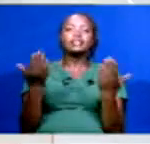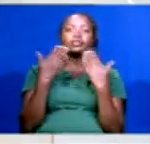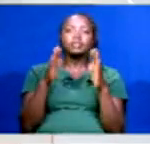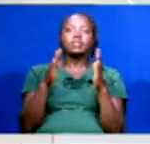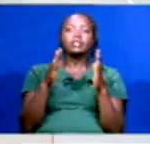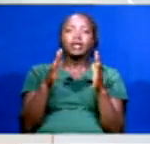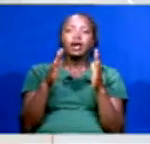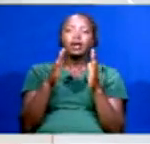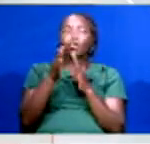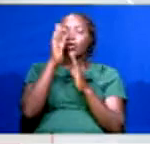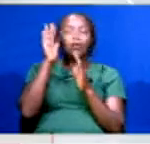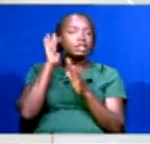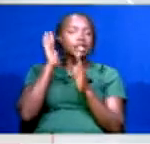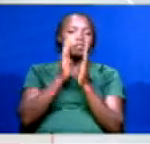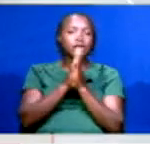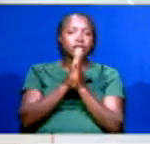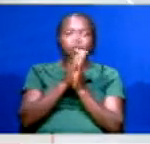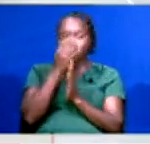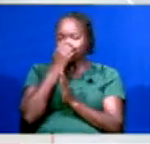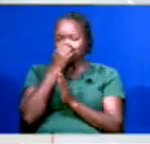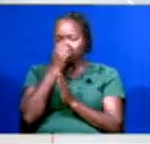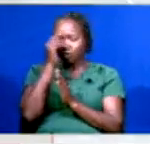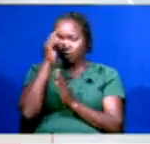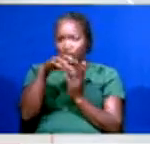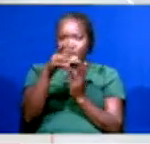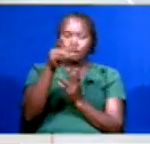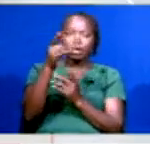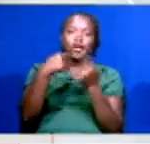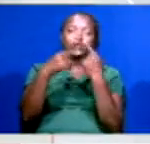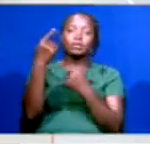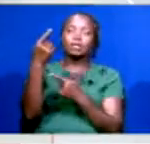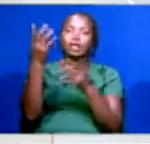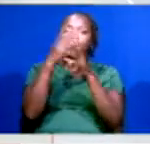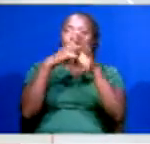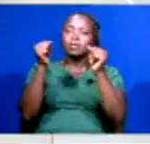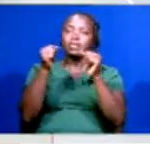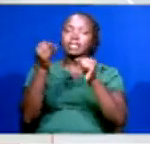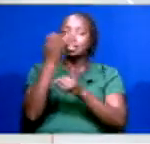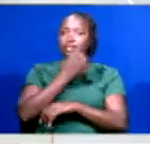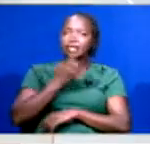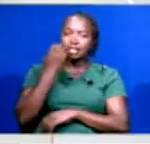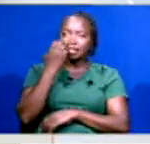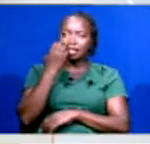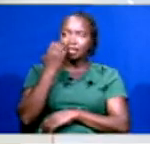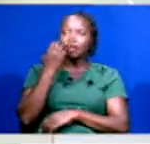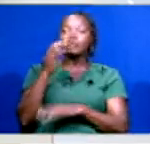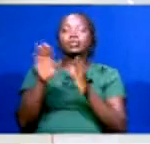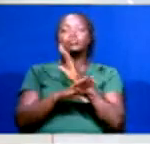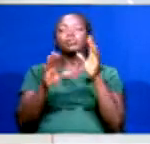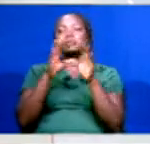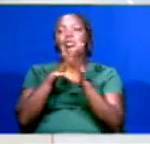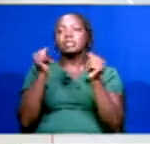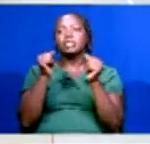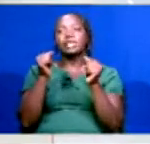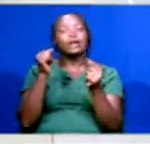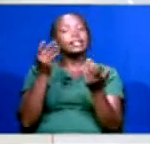kwa Mungu. William Ruto atachaguliwa president wa Kenya na Rigathi Gashagwa atachaguliwa deputy president, and it